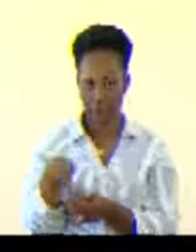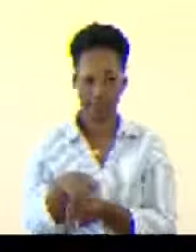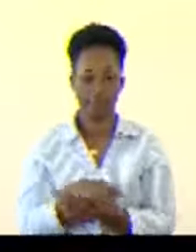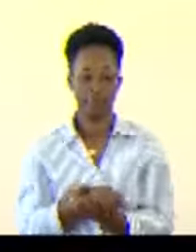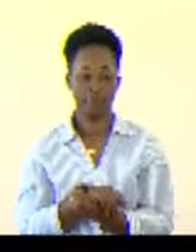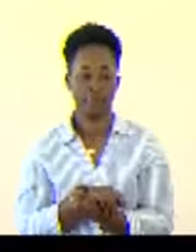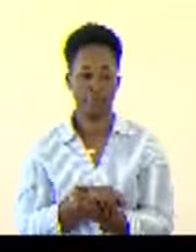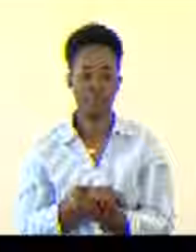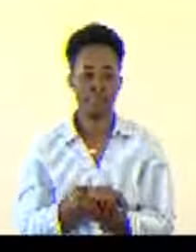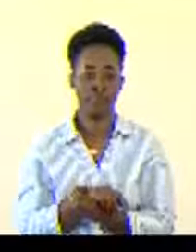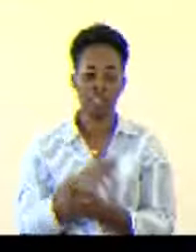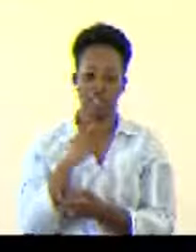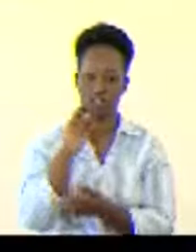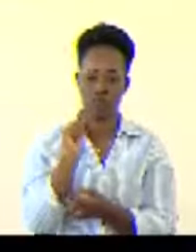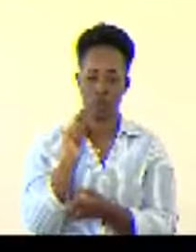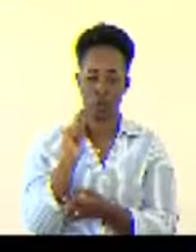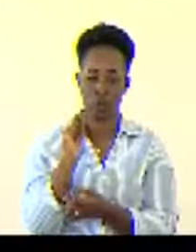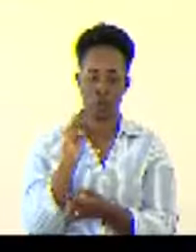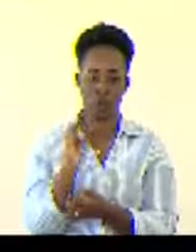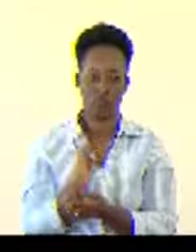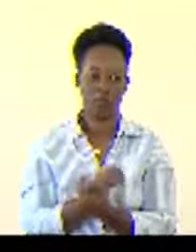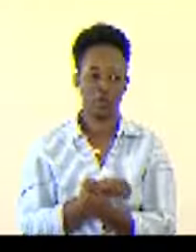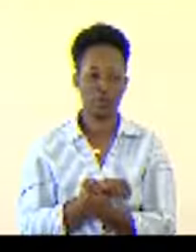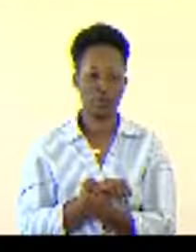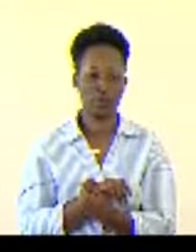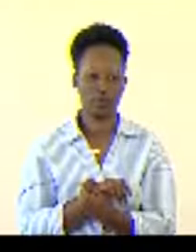that the markup ratio,